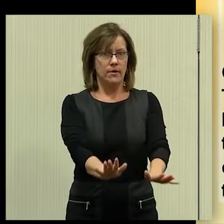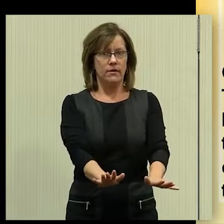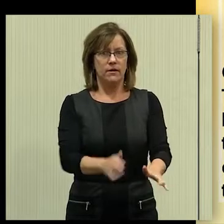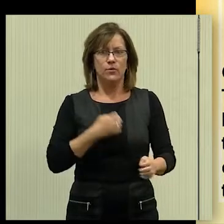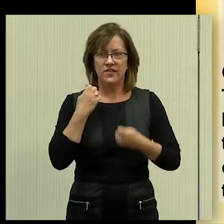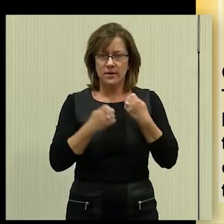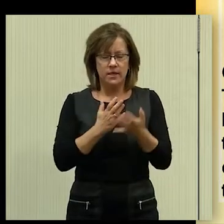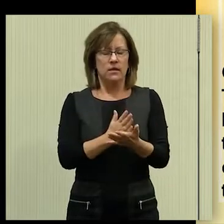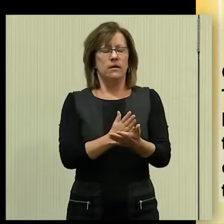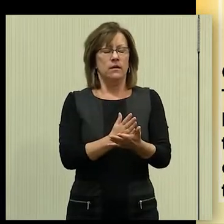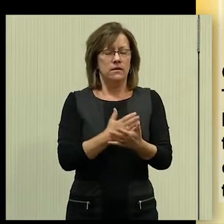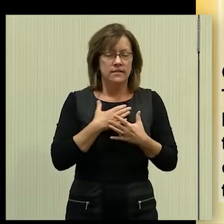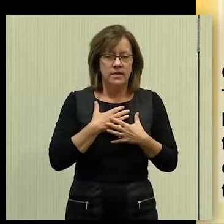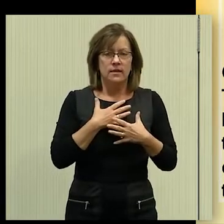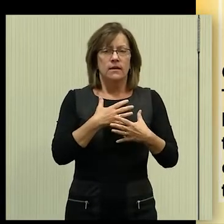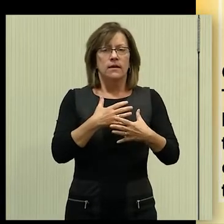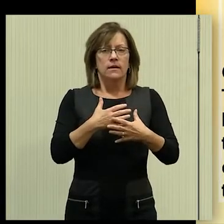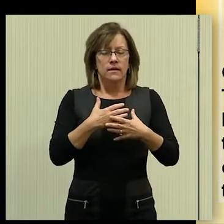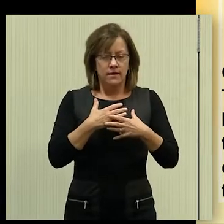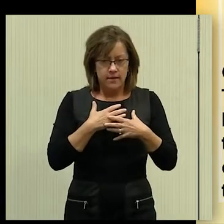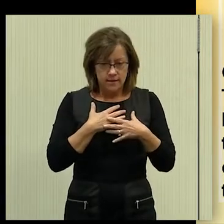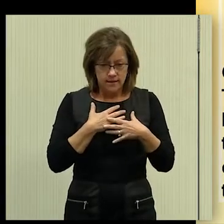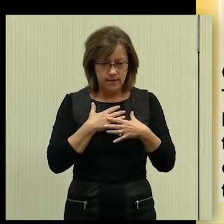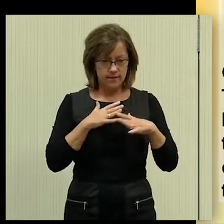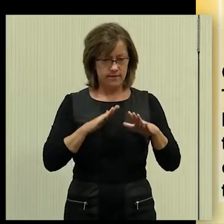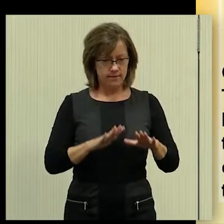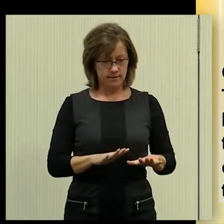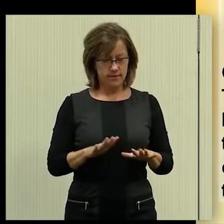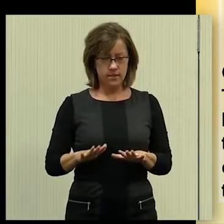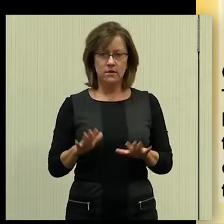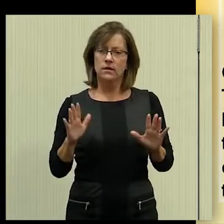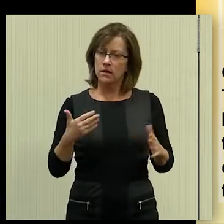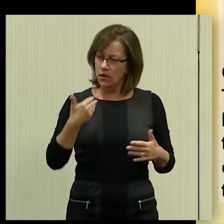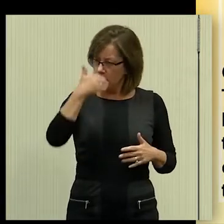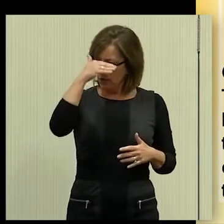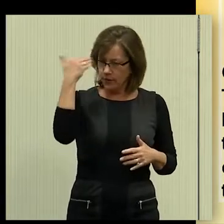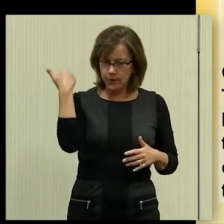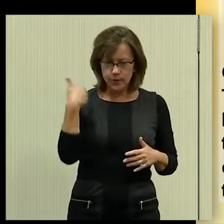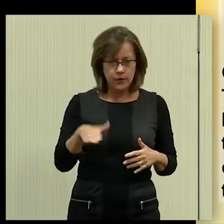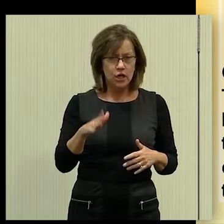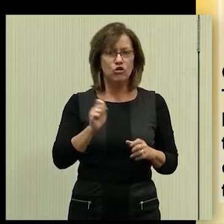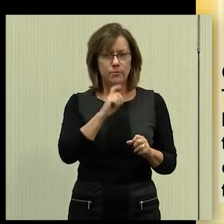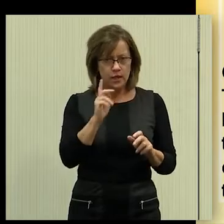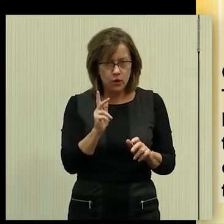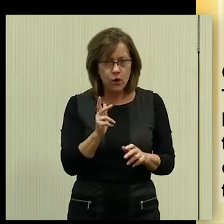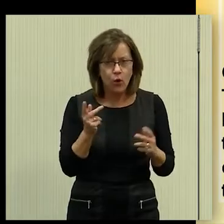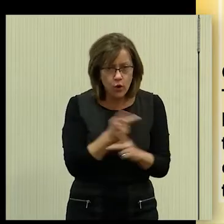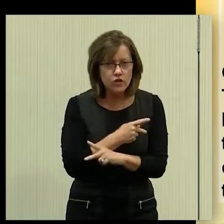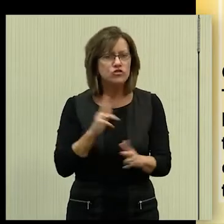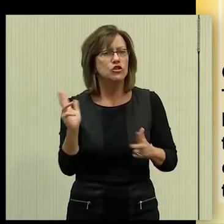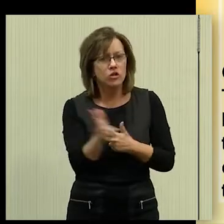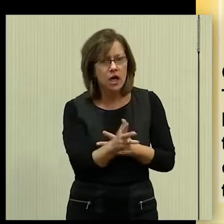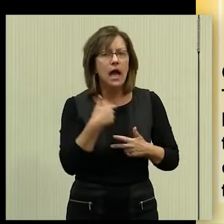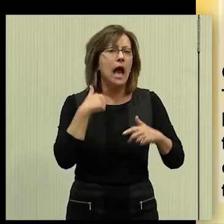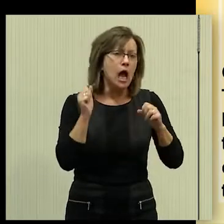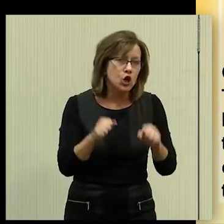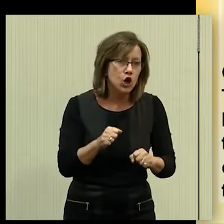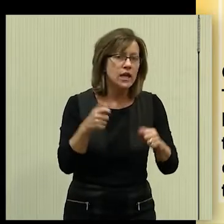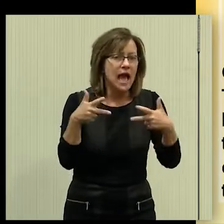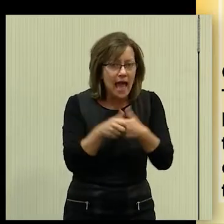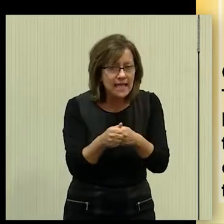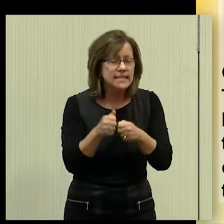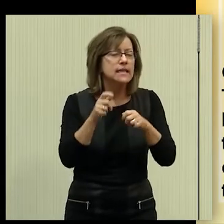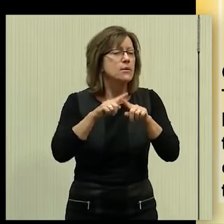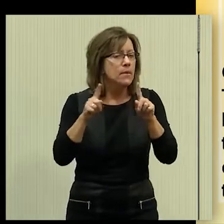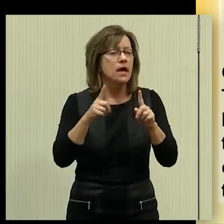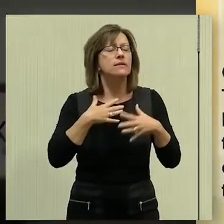emotion. Take a deep breath, calm yourself down. Okay, phew, this could have been worse. She cut in front of me, I could have gotten in an accident. Okay, take a deep